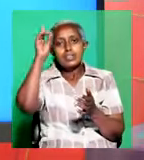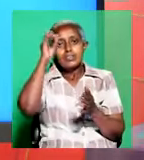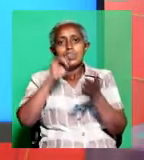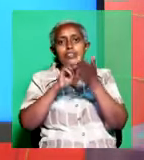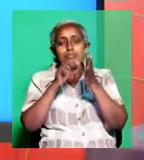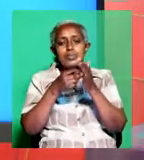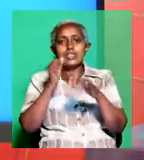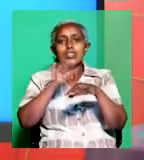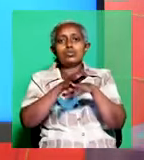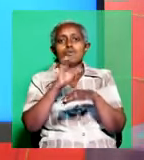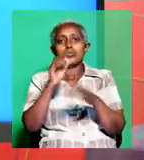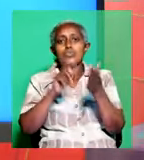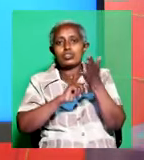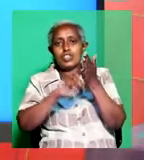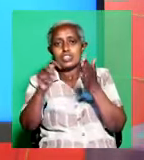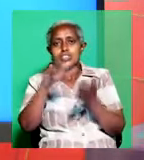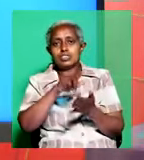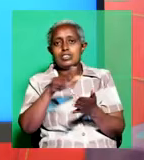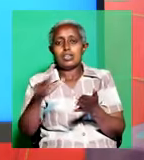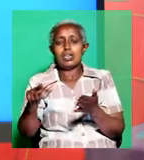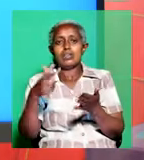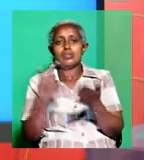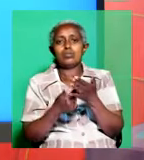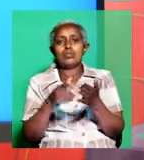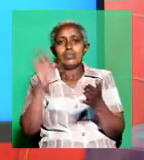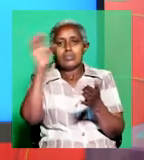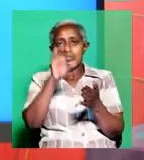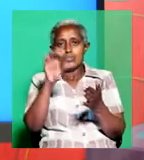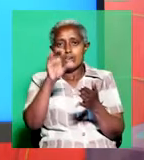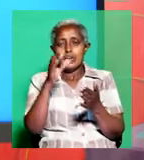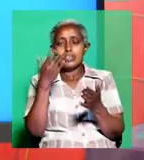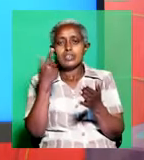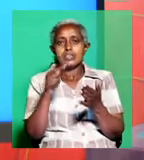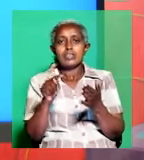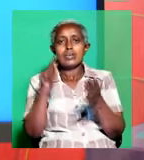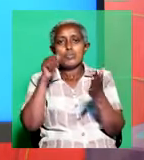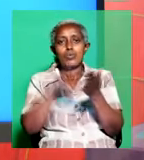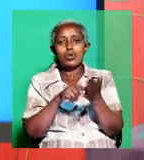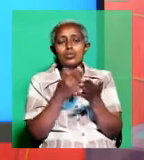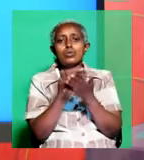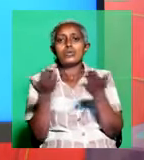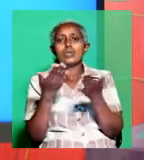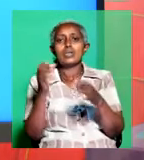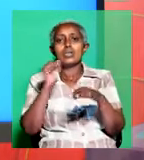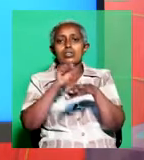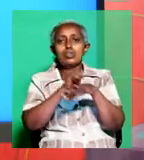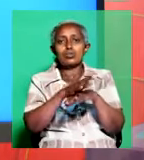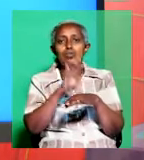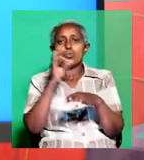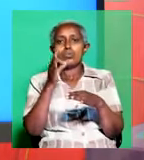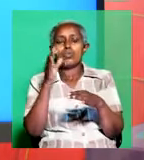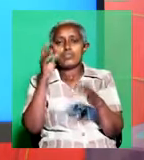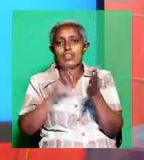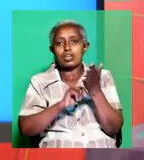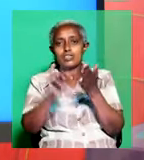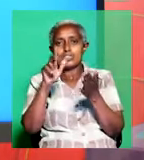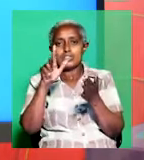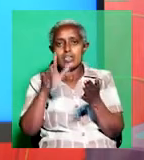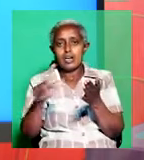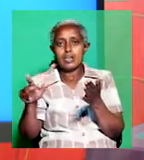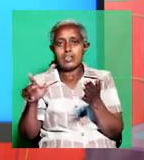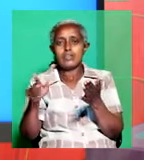means it is a slope of tangent line. So we need to find the point where the slope of tangent